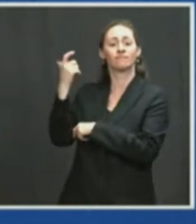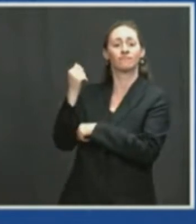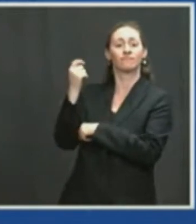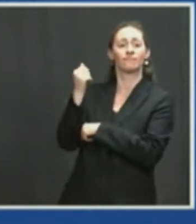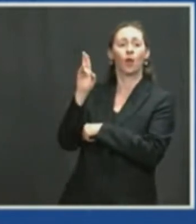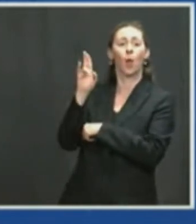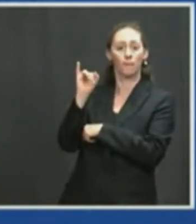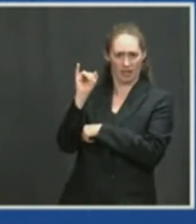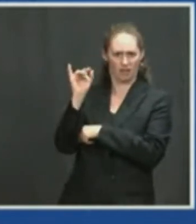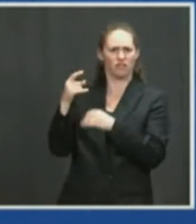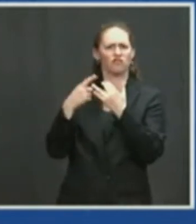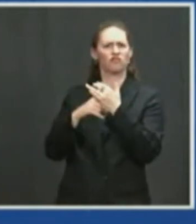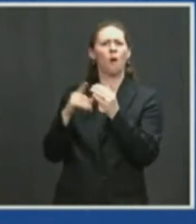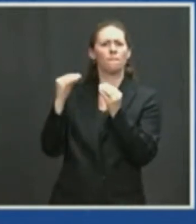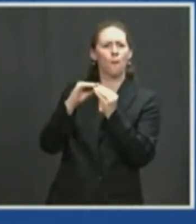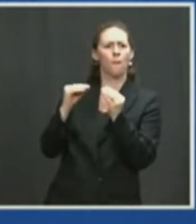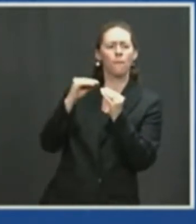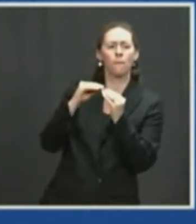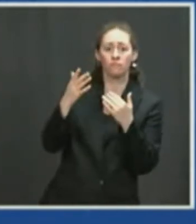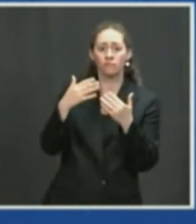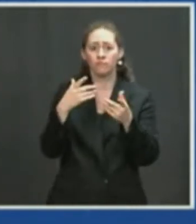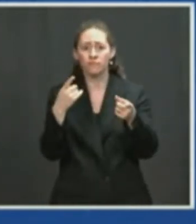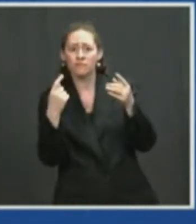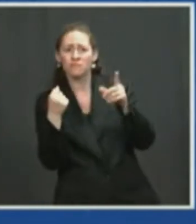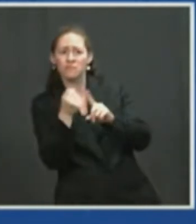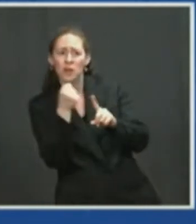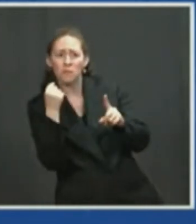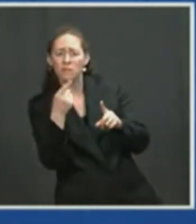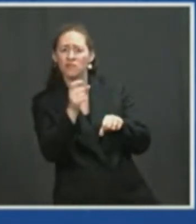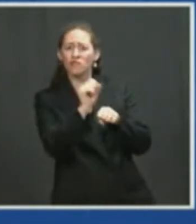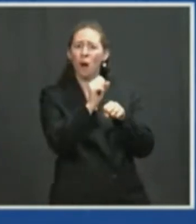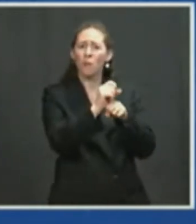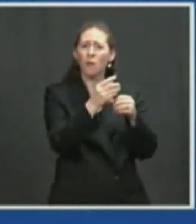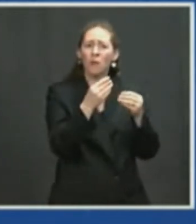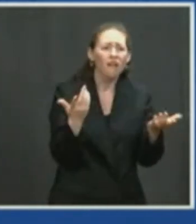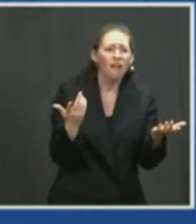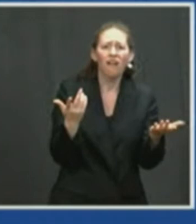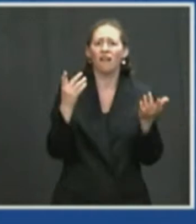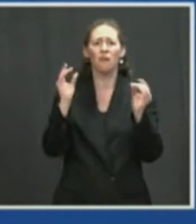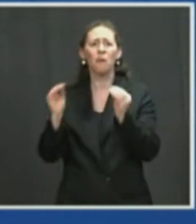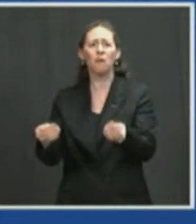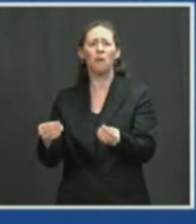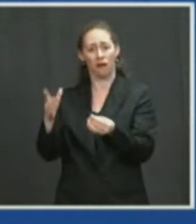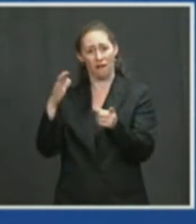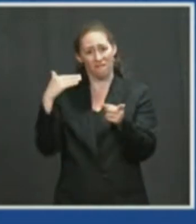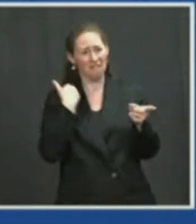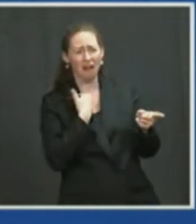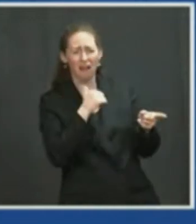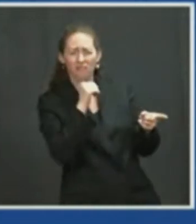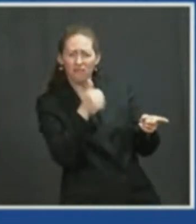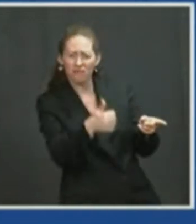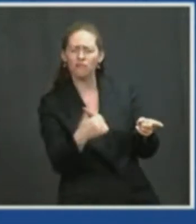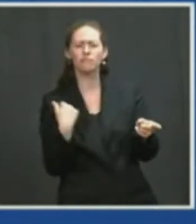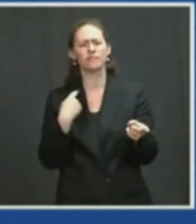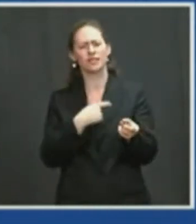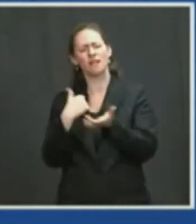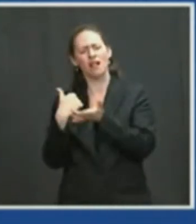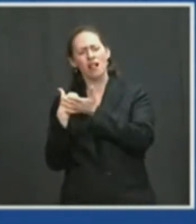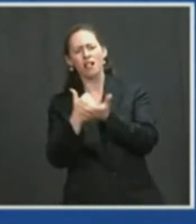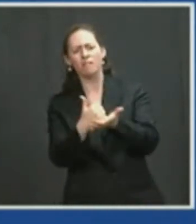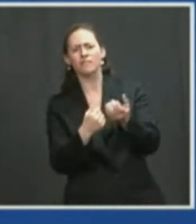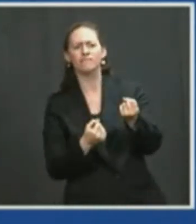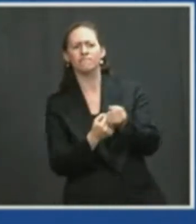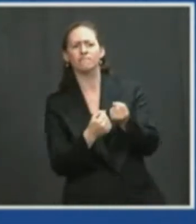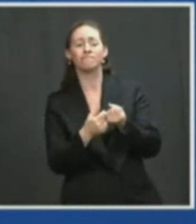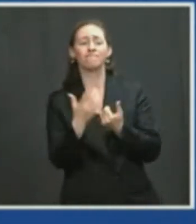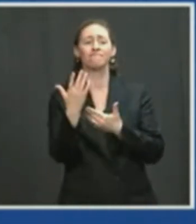lost their jobs through no fault of their own and who still may be in the process of getting vaccinated, but it's going to expire in